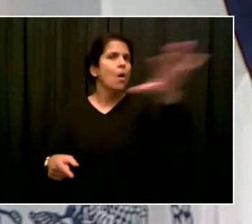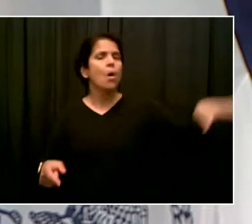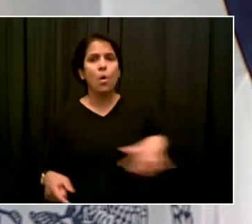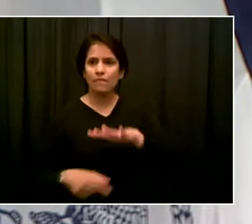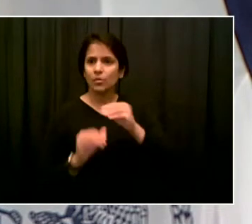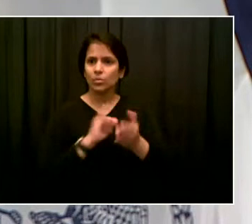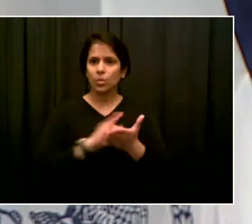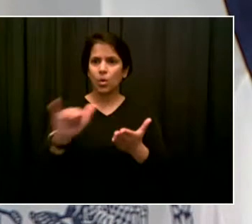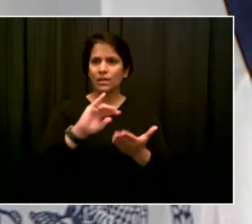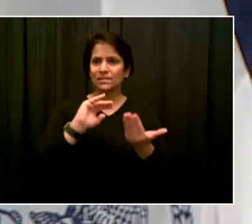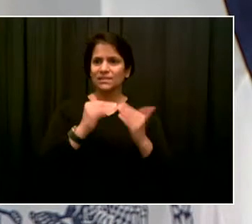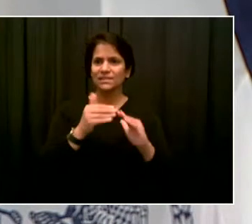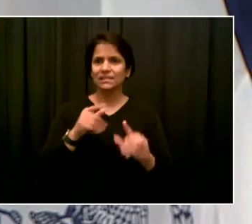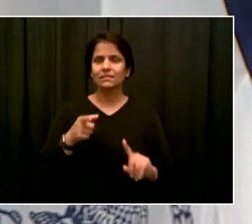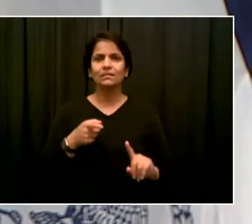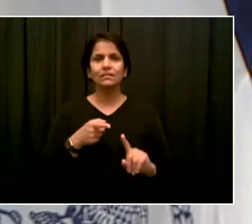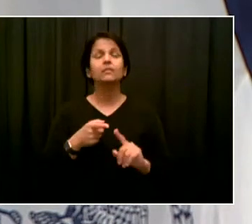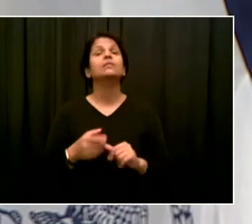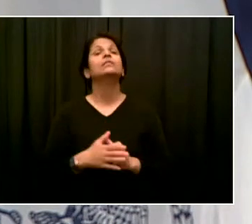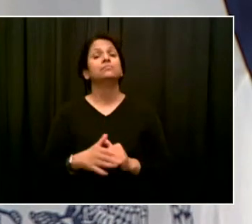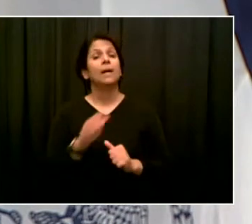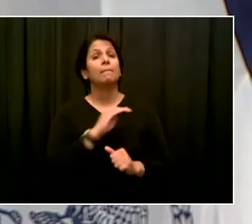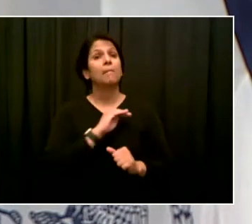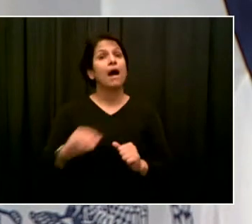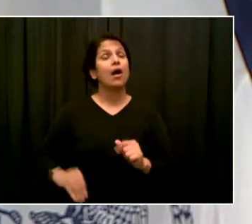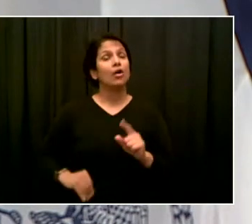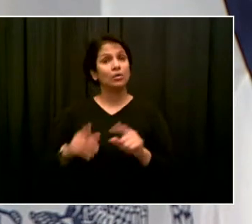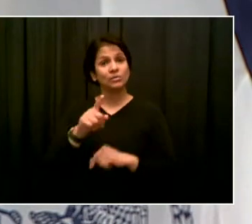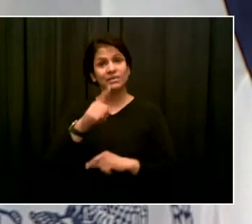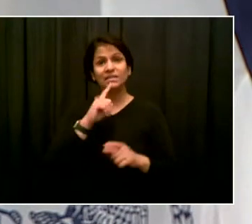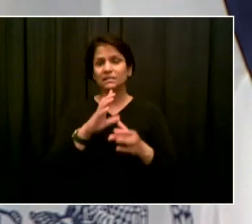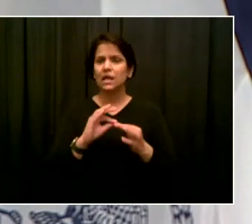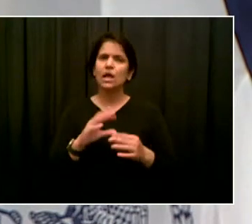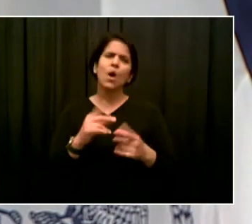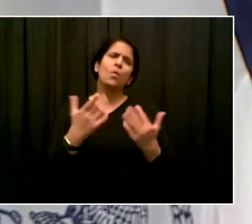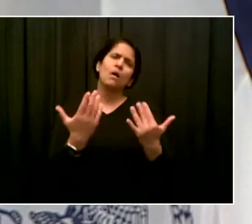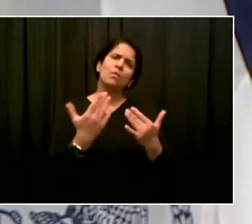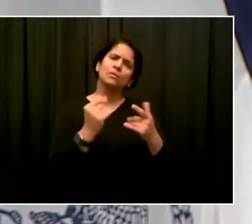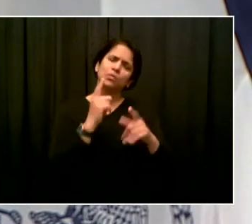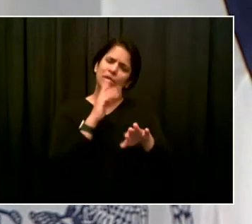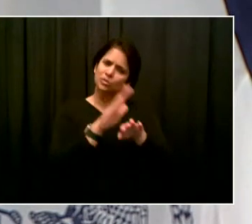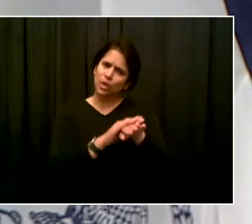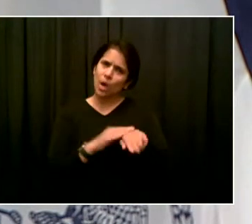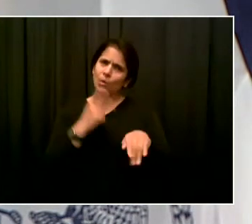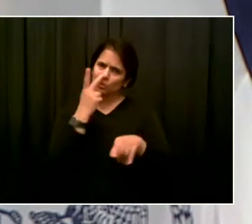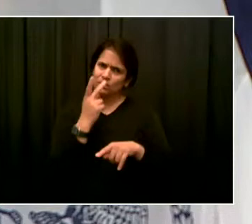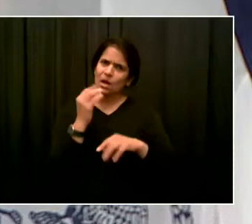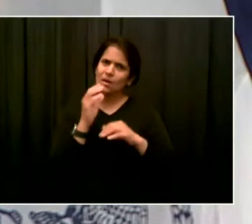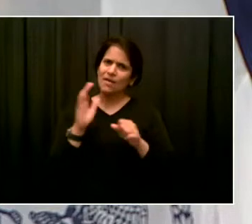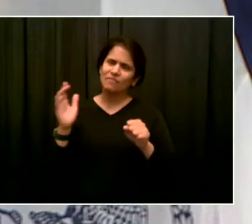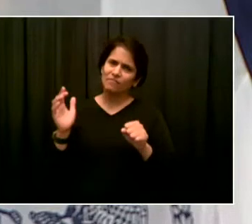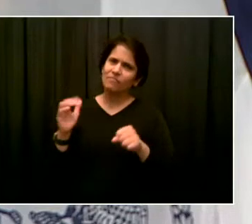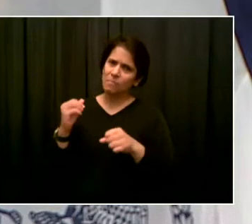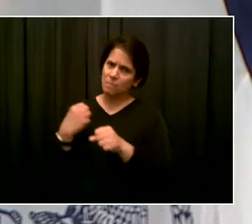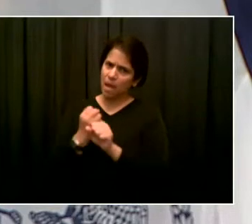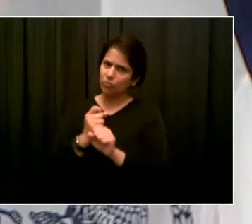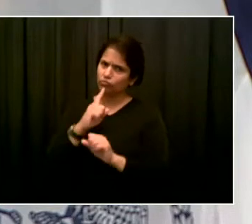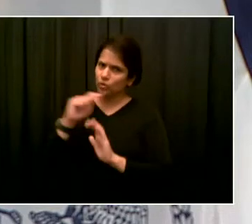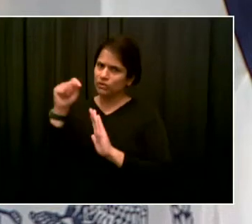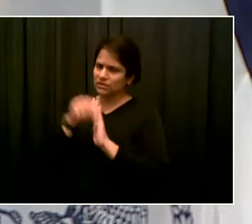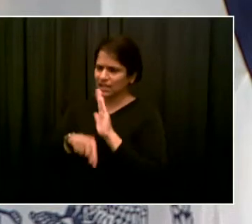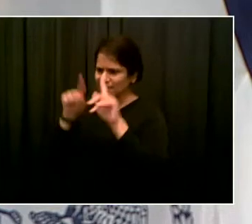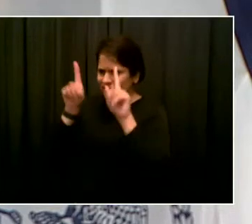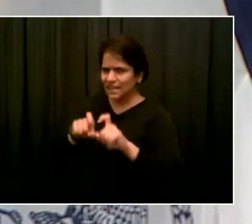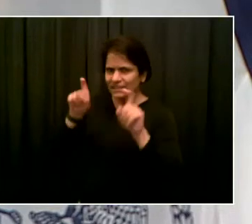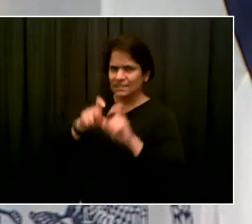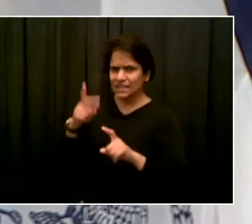really give this a thorough test. And you also said we're not going to make a huge policy decision based on just a few weeks of